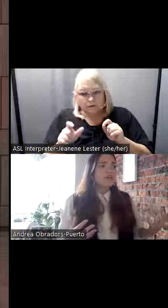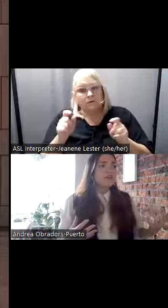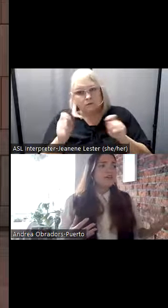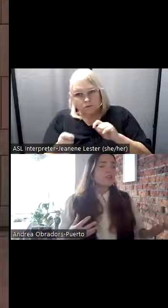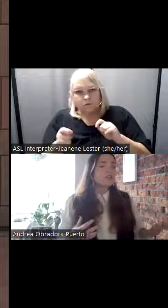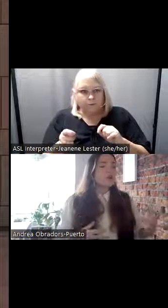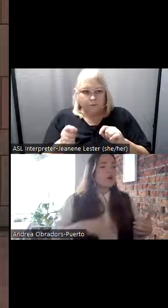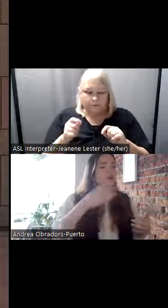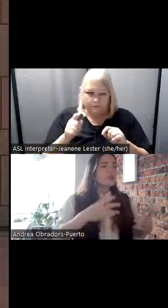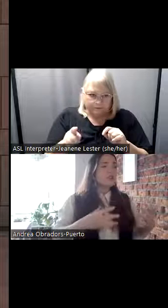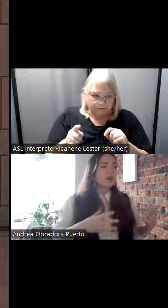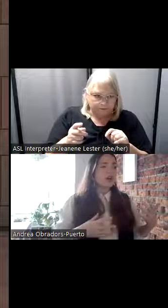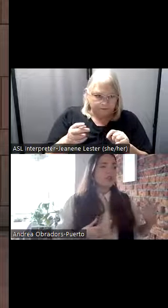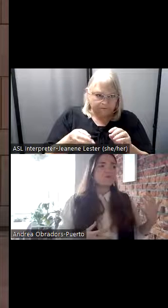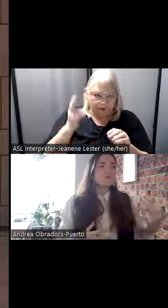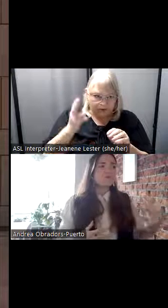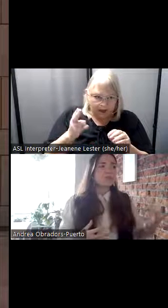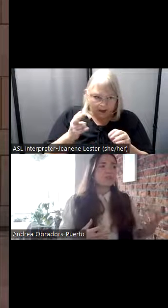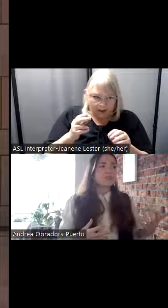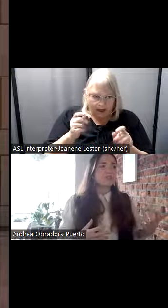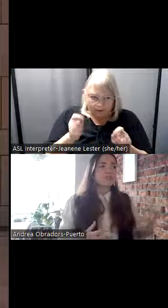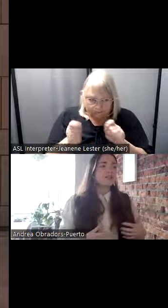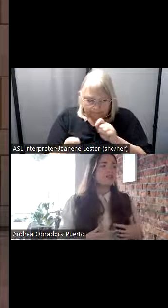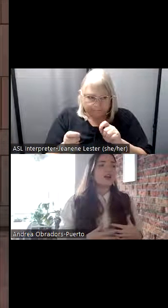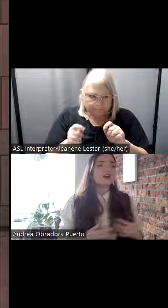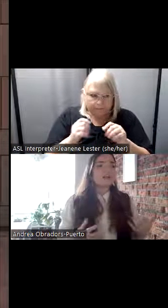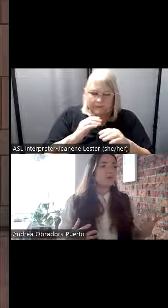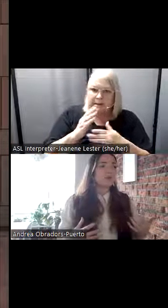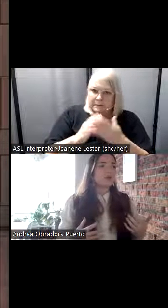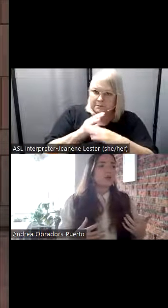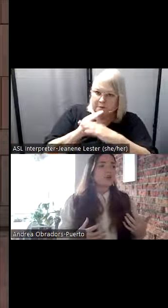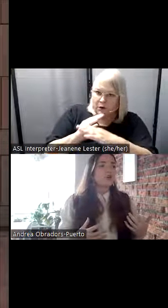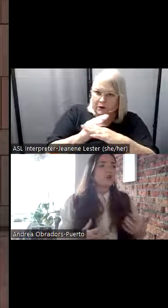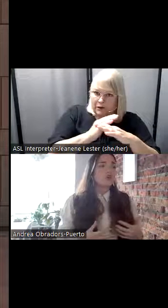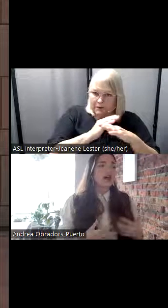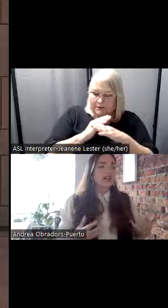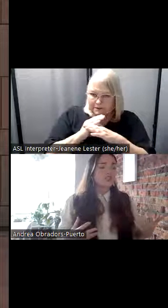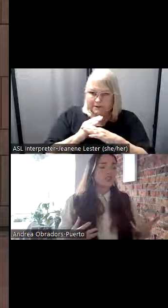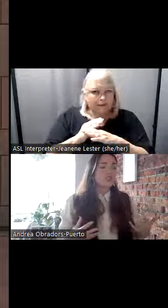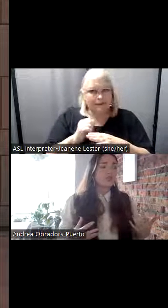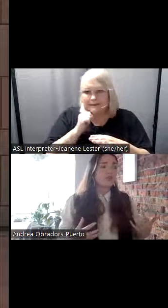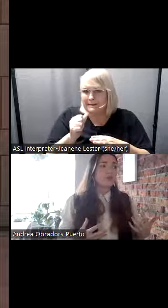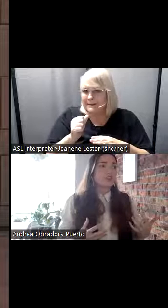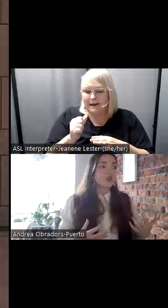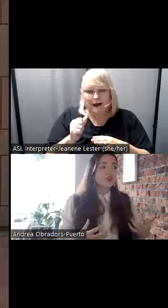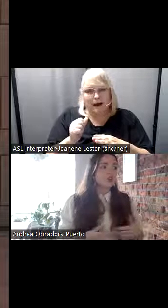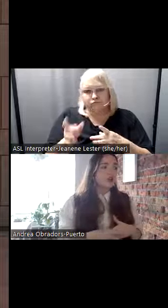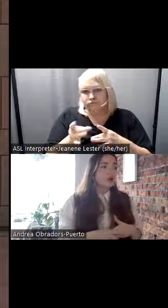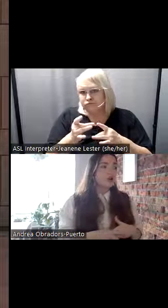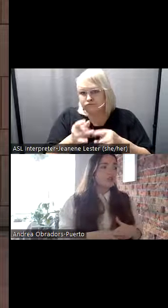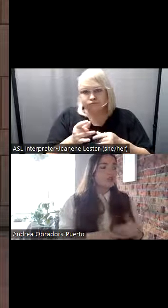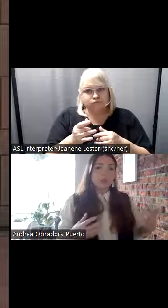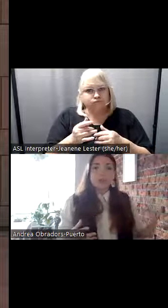that's also, all of those are going to cause some movement and adversity. It's not a nimble or agile